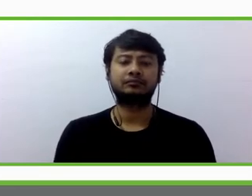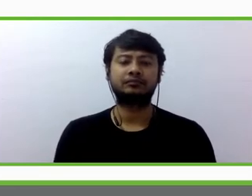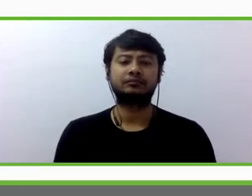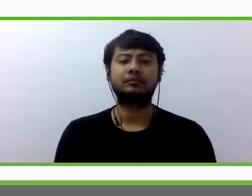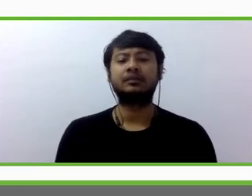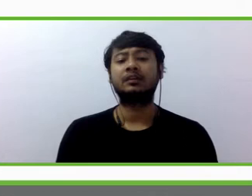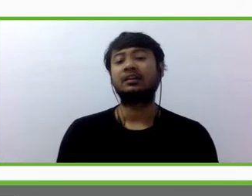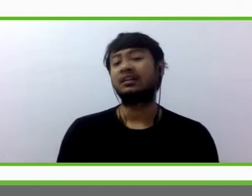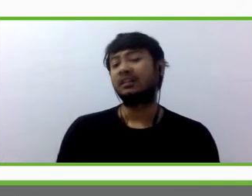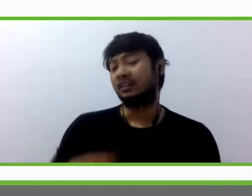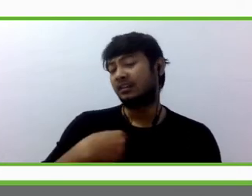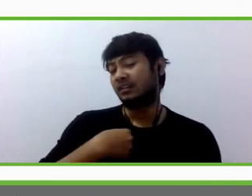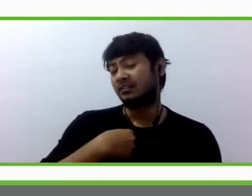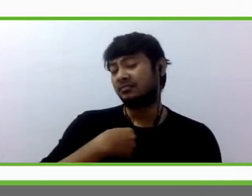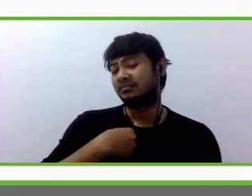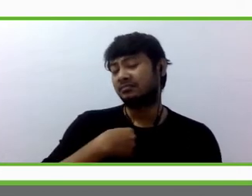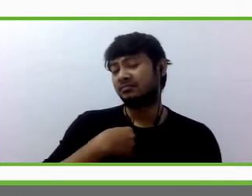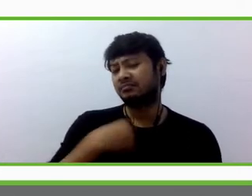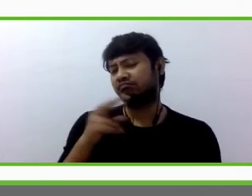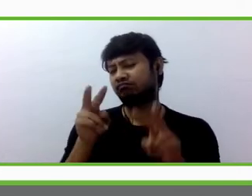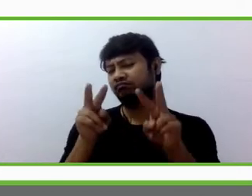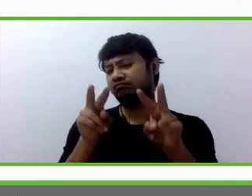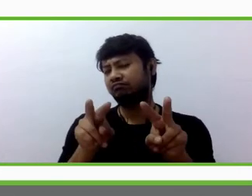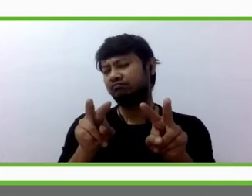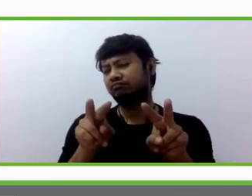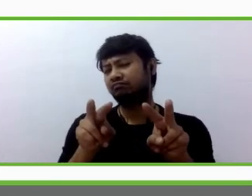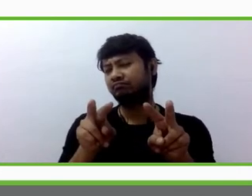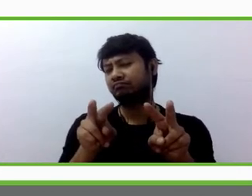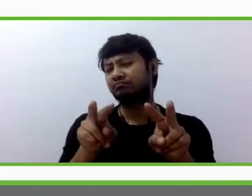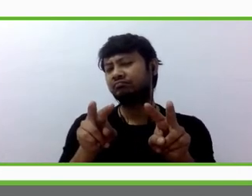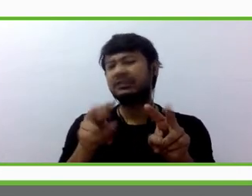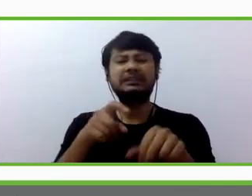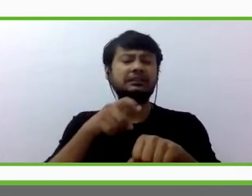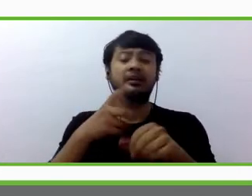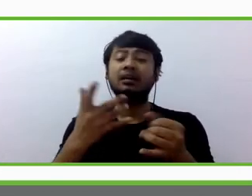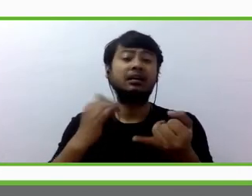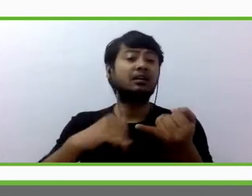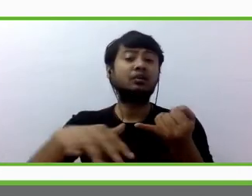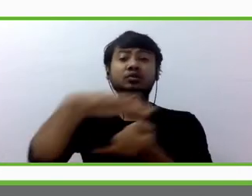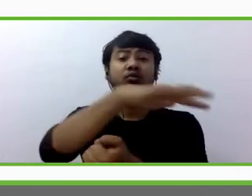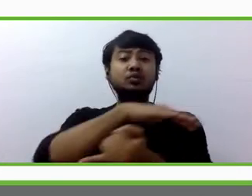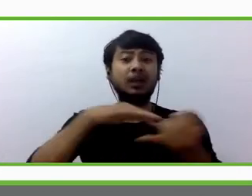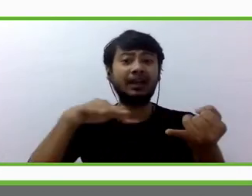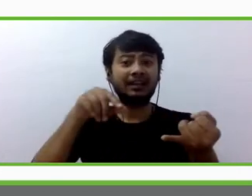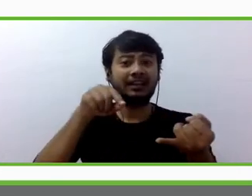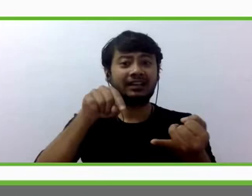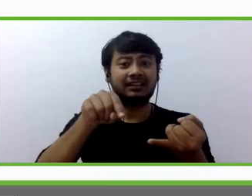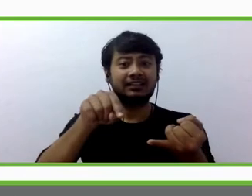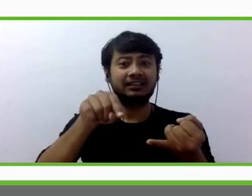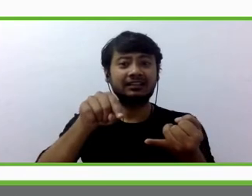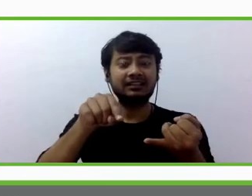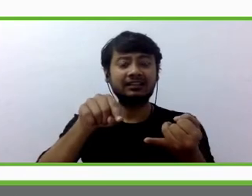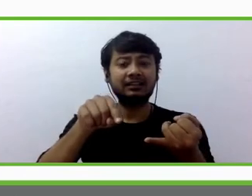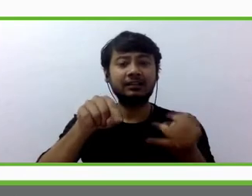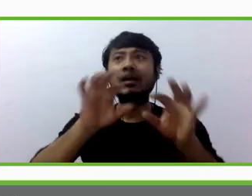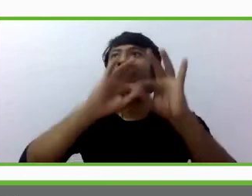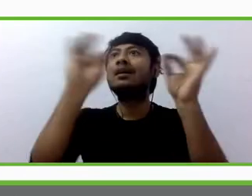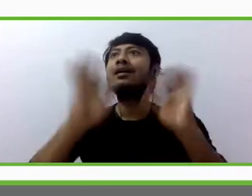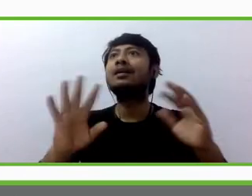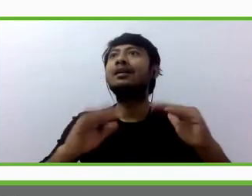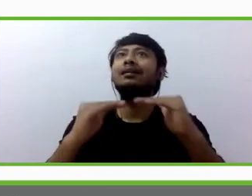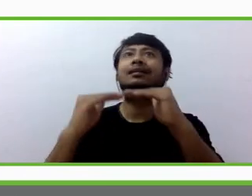I think it takes time. Look, our society today is still going through issues around race,